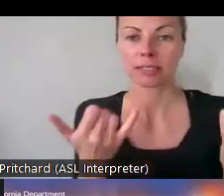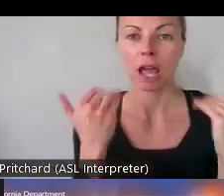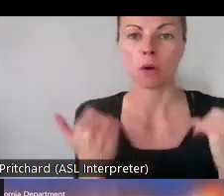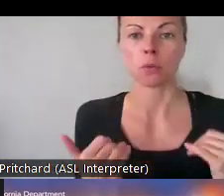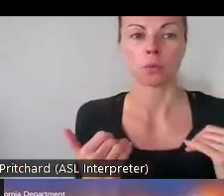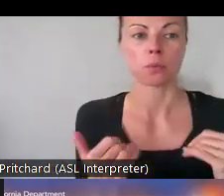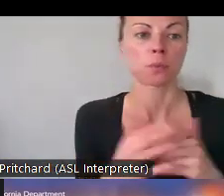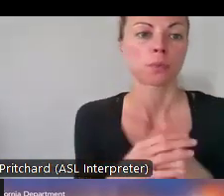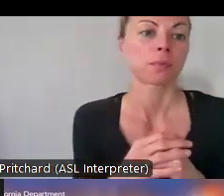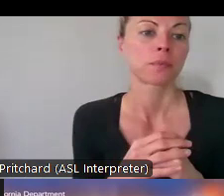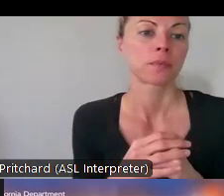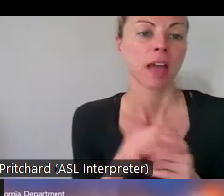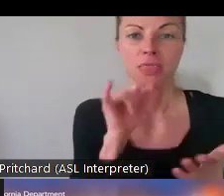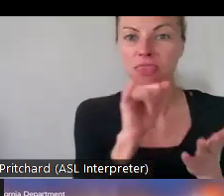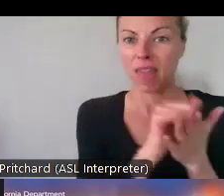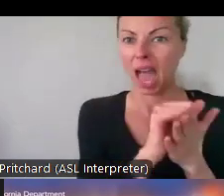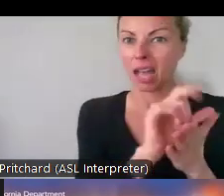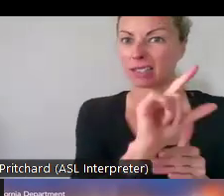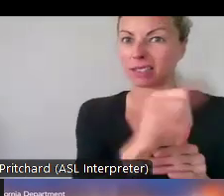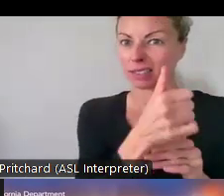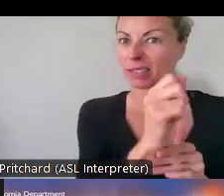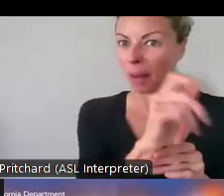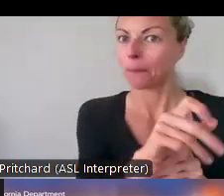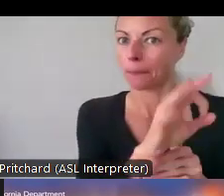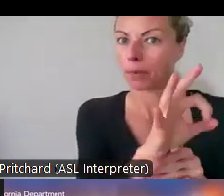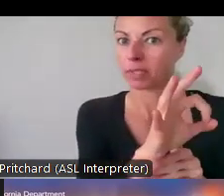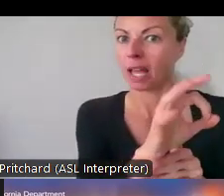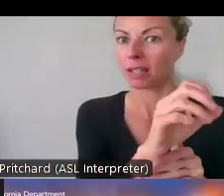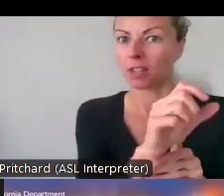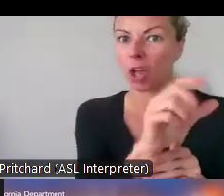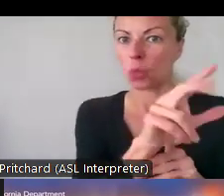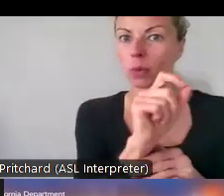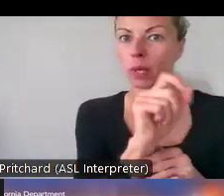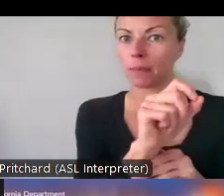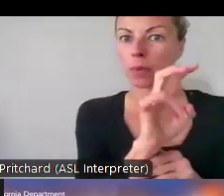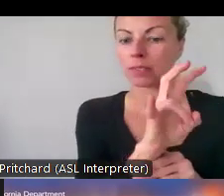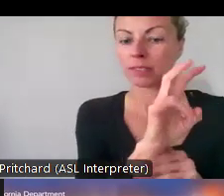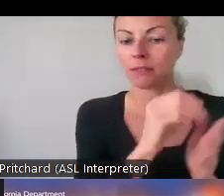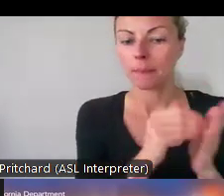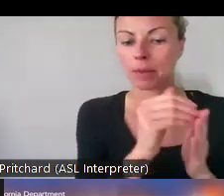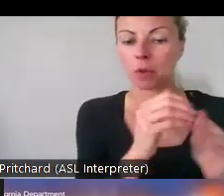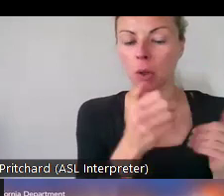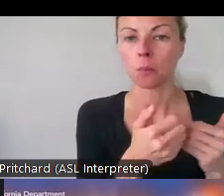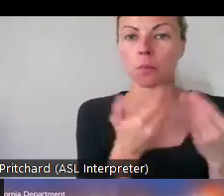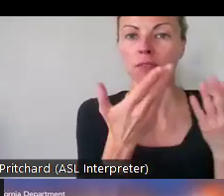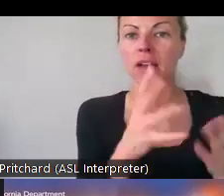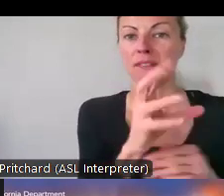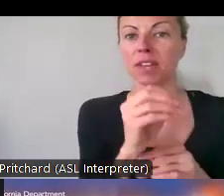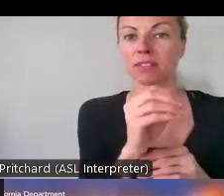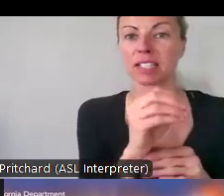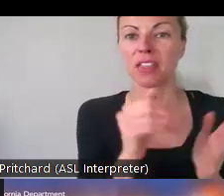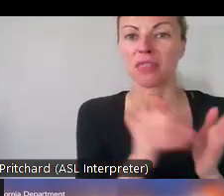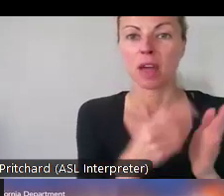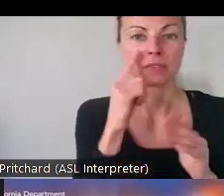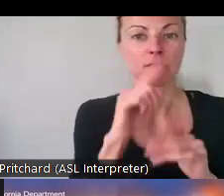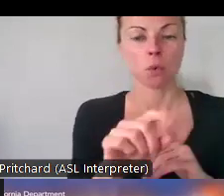that 10% amount, which in this example is 3.7 million, and we provide 50,000 to every